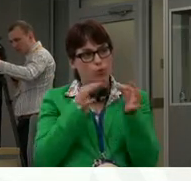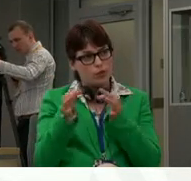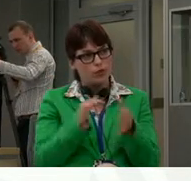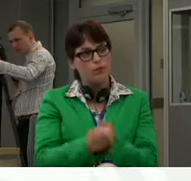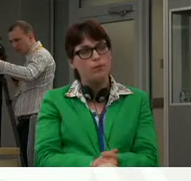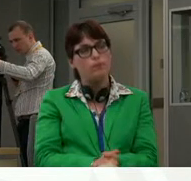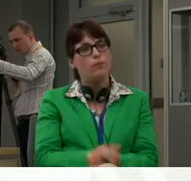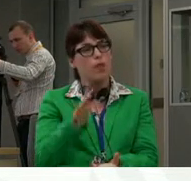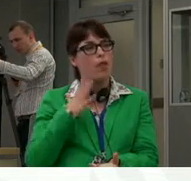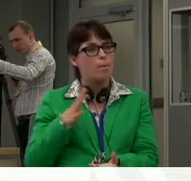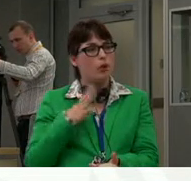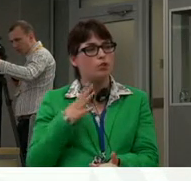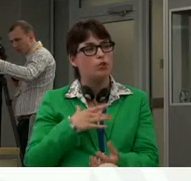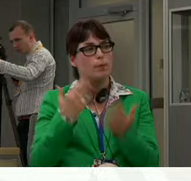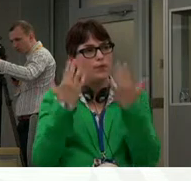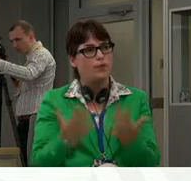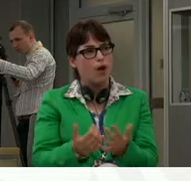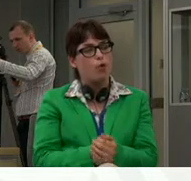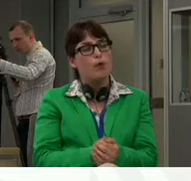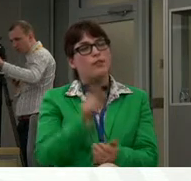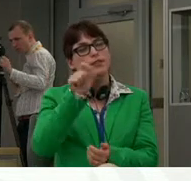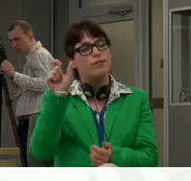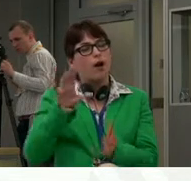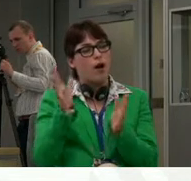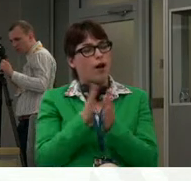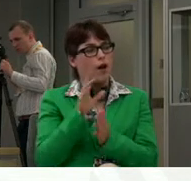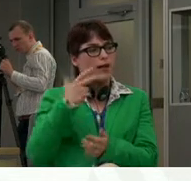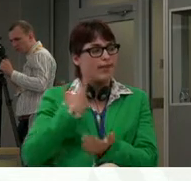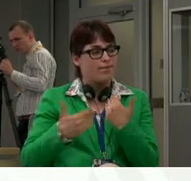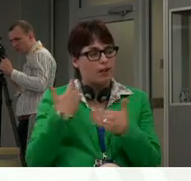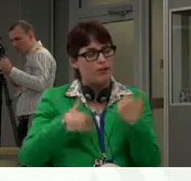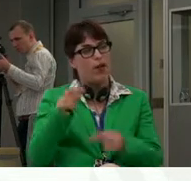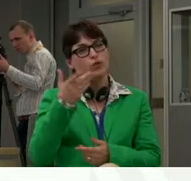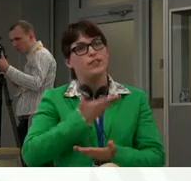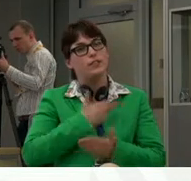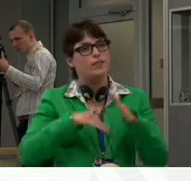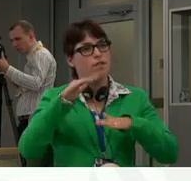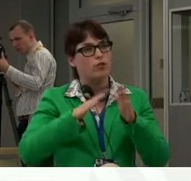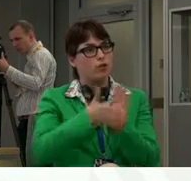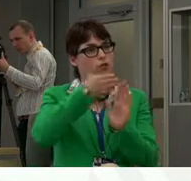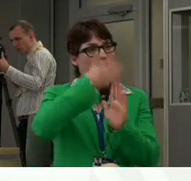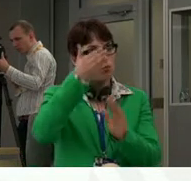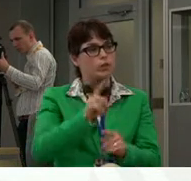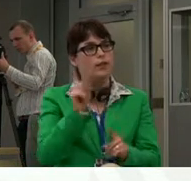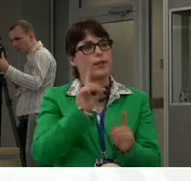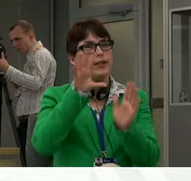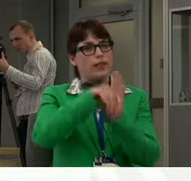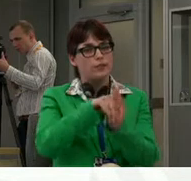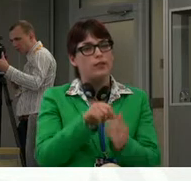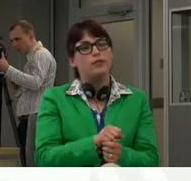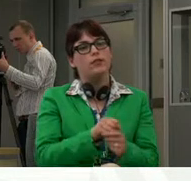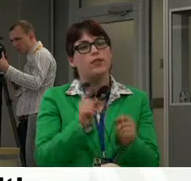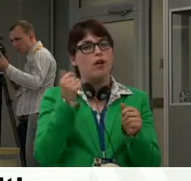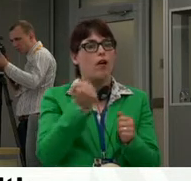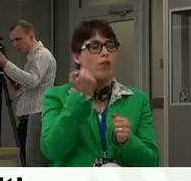During the events organized by the presidency and as well as during various discussions with regard to the solutions needed to improve